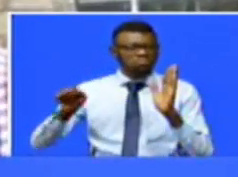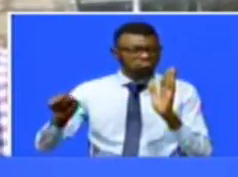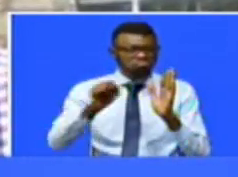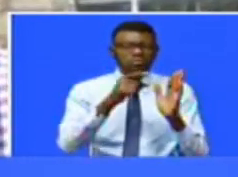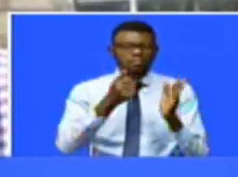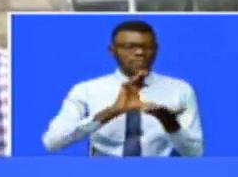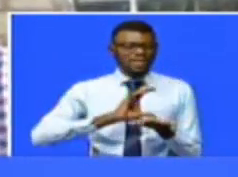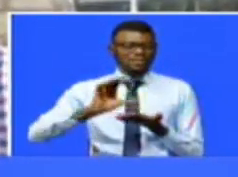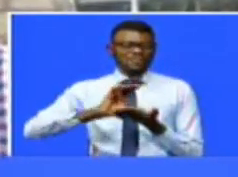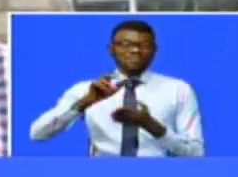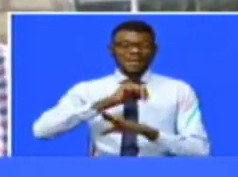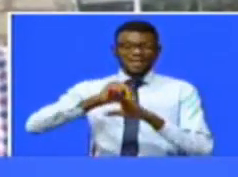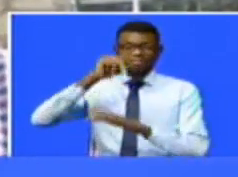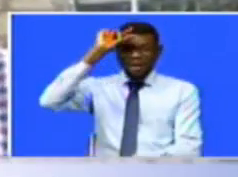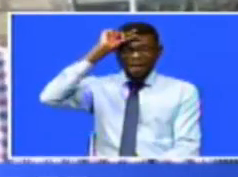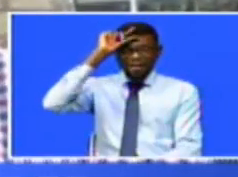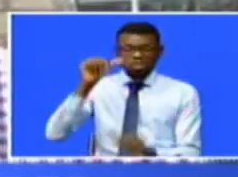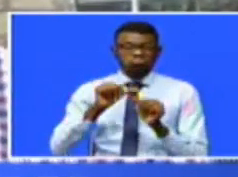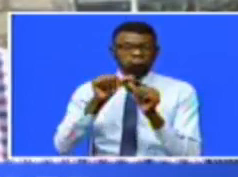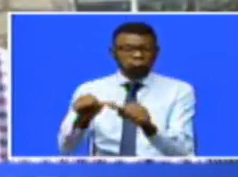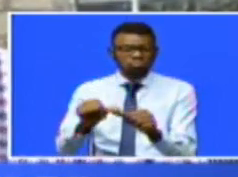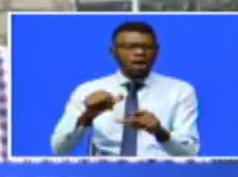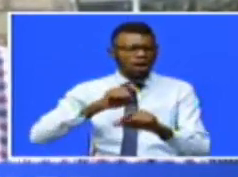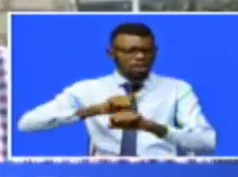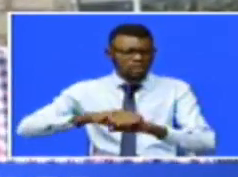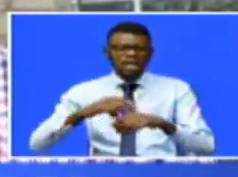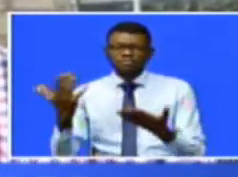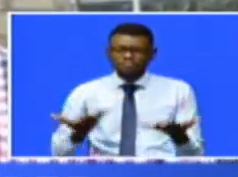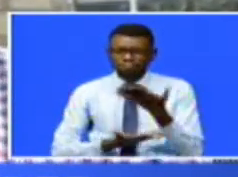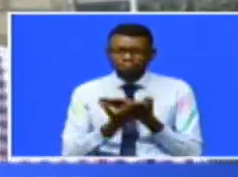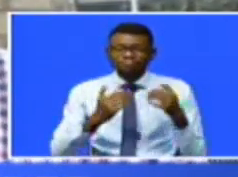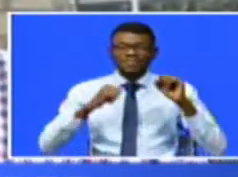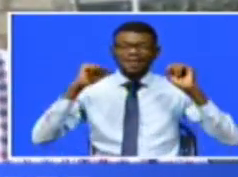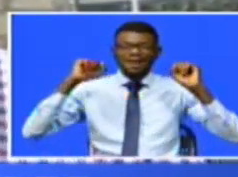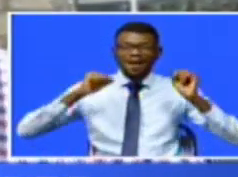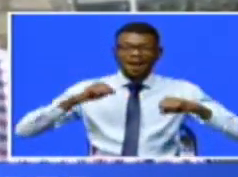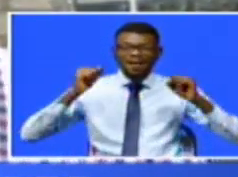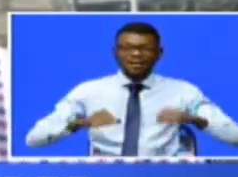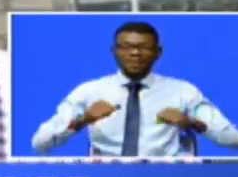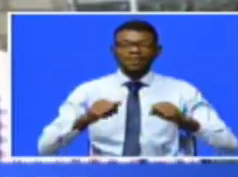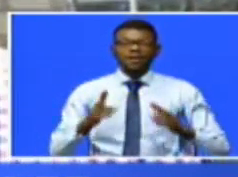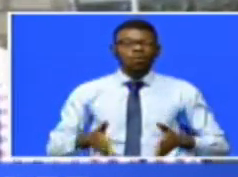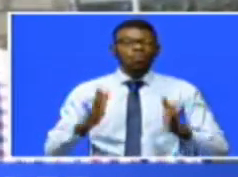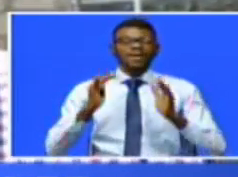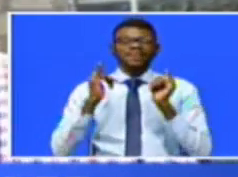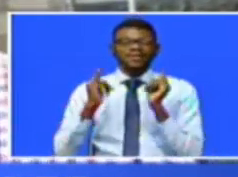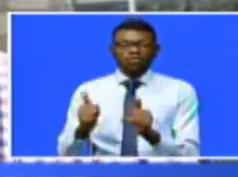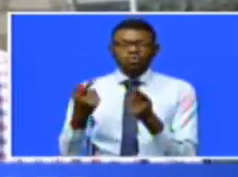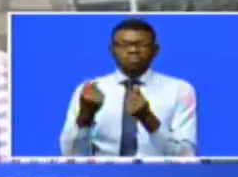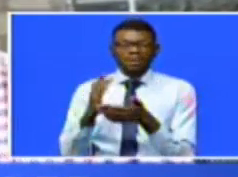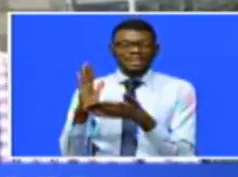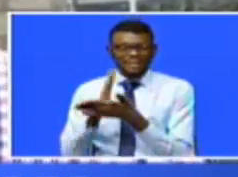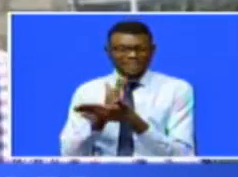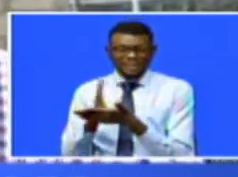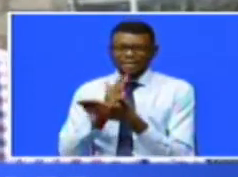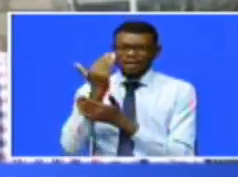receiving cash from the national government as we build consensus on the current new revenue sharing formula that has created